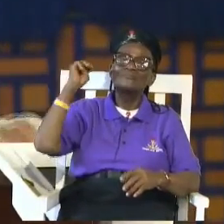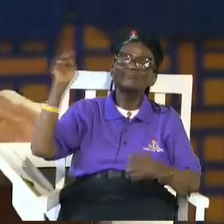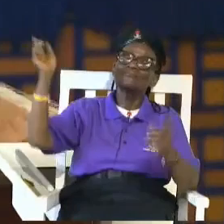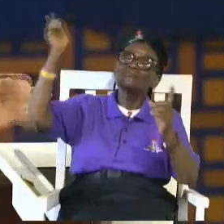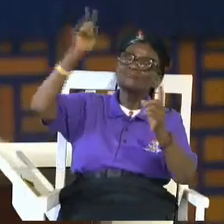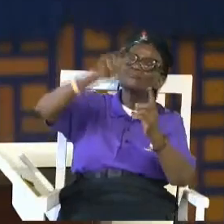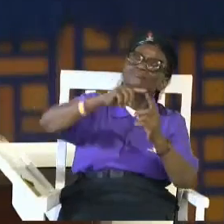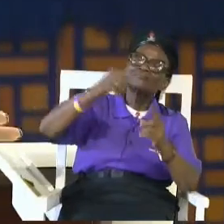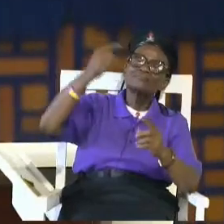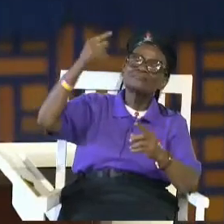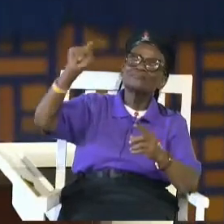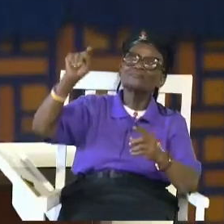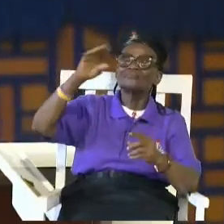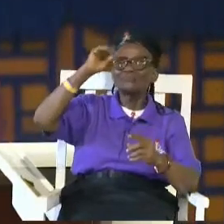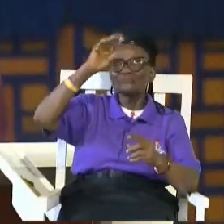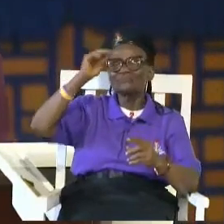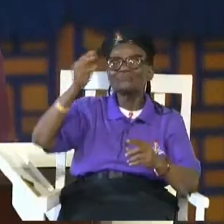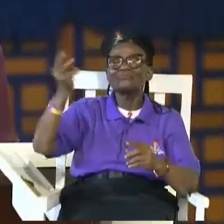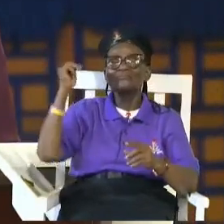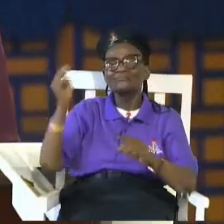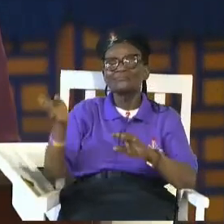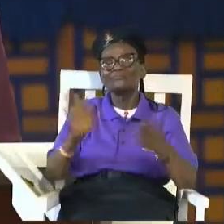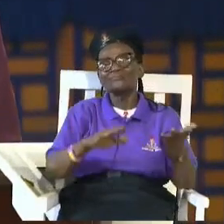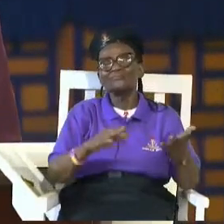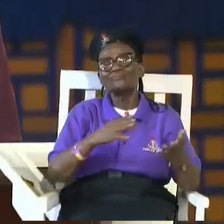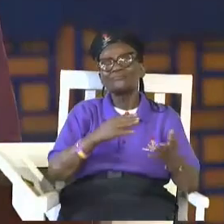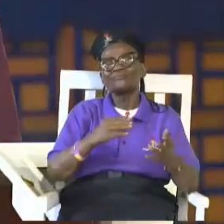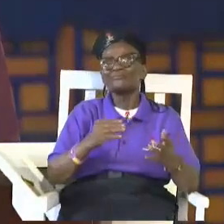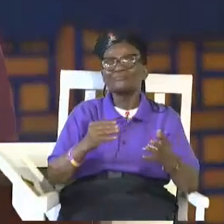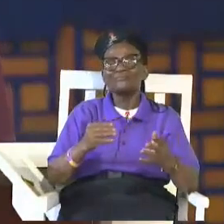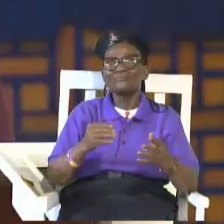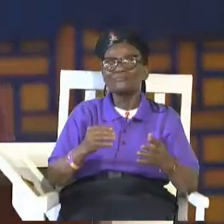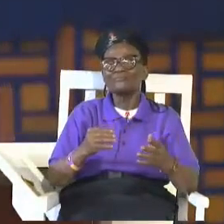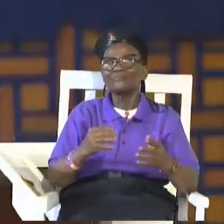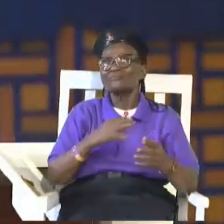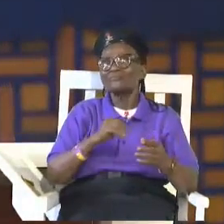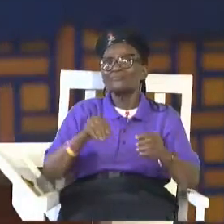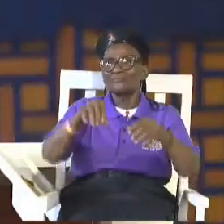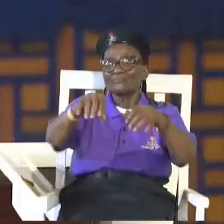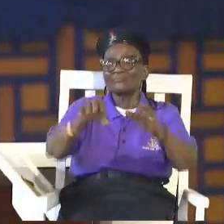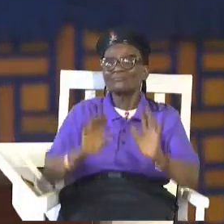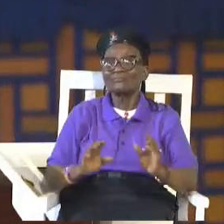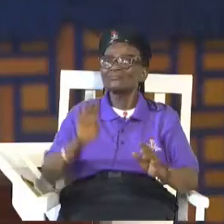until the man was dead and buried 4 days.